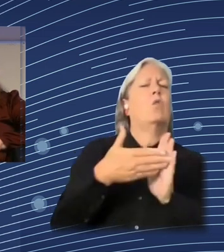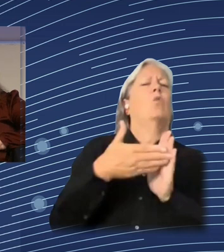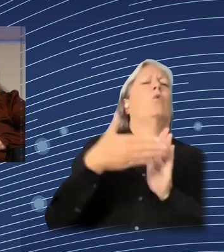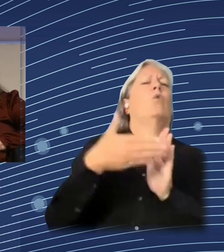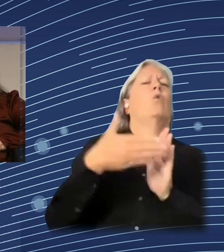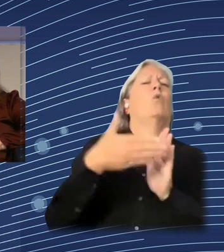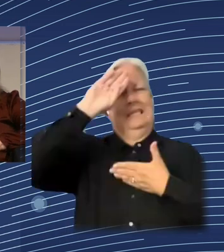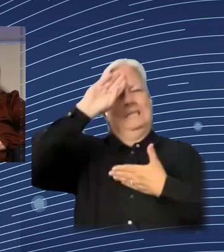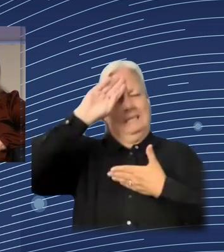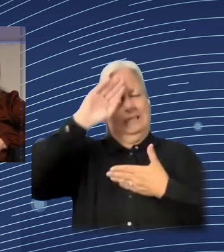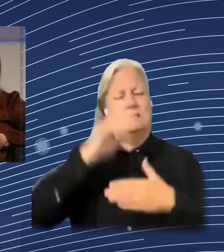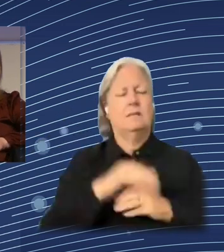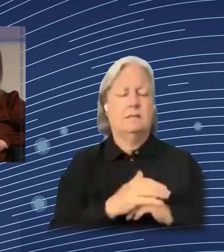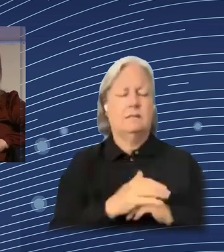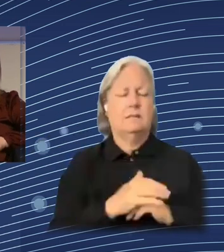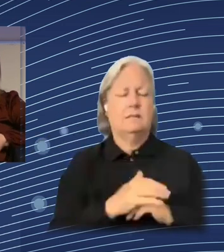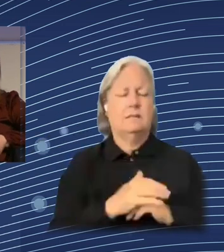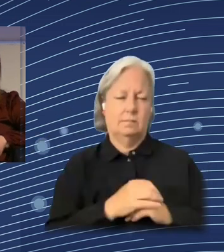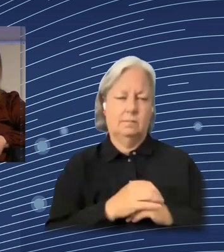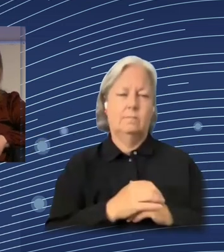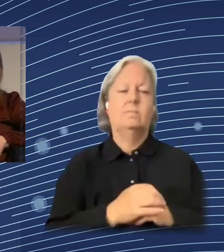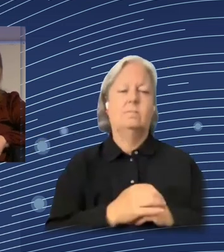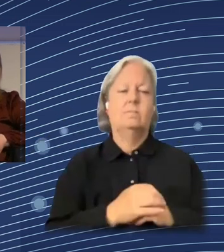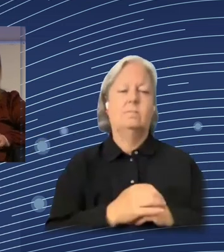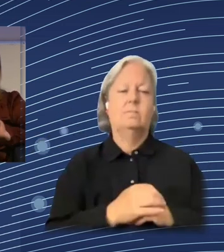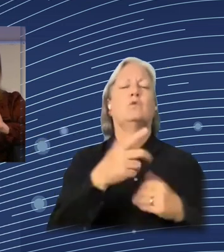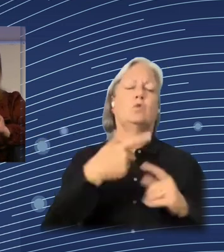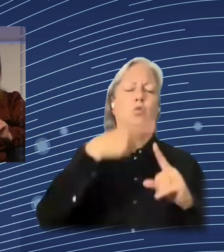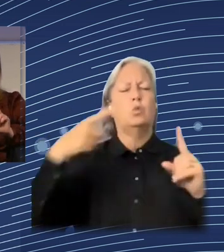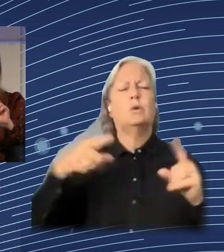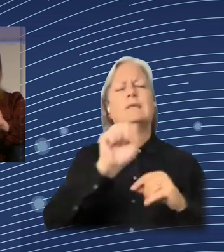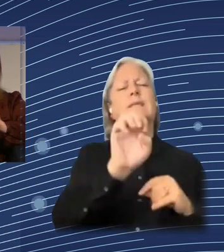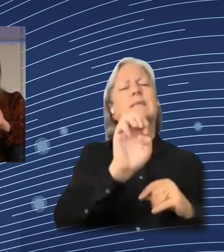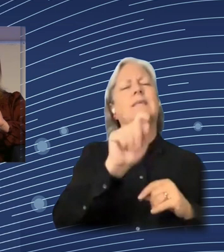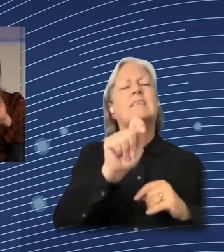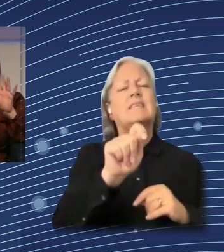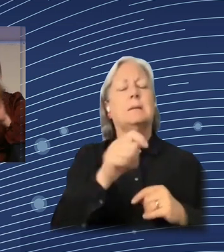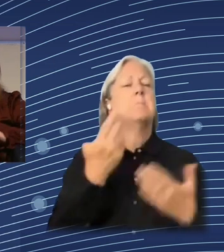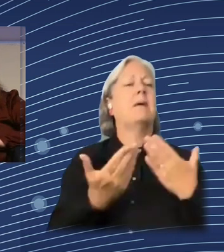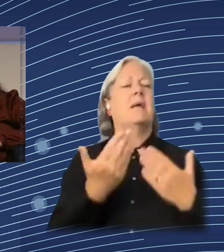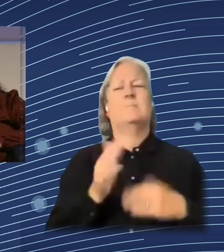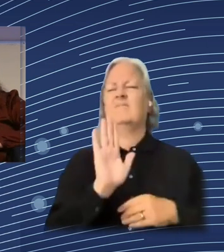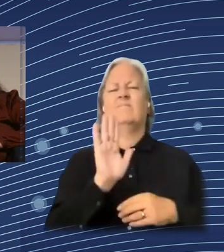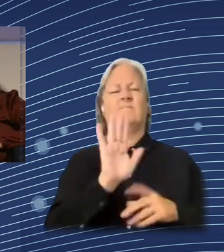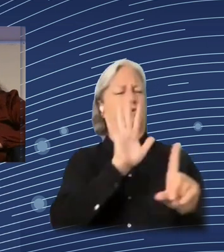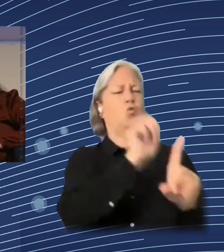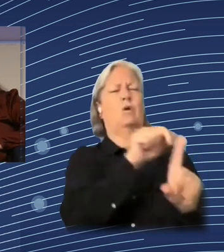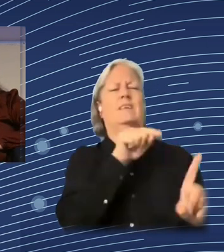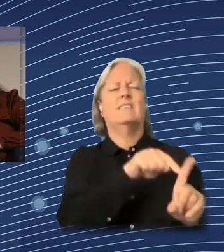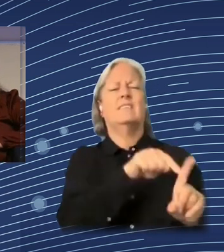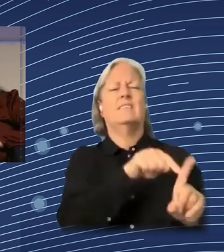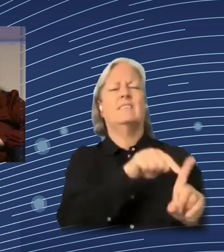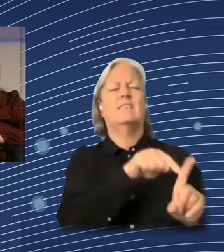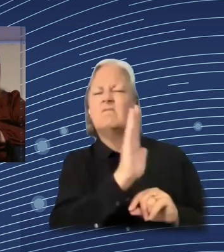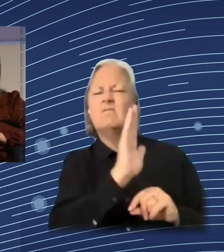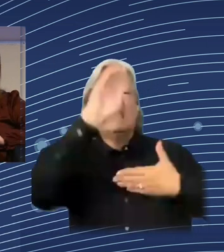was categorized by the variables such as the diagnosis, either on a specific diagnosis or a diagnosis group.